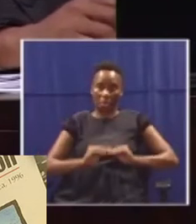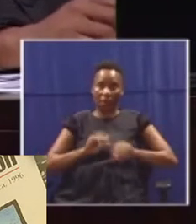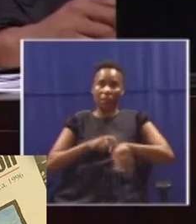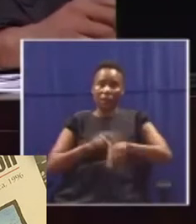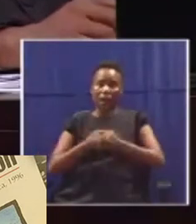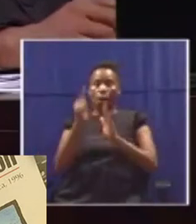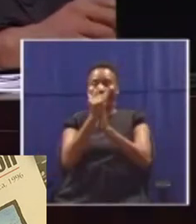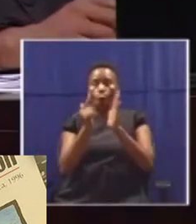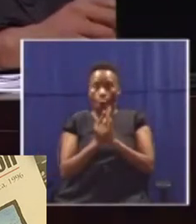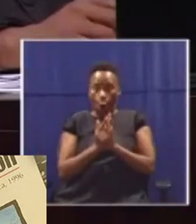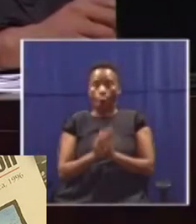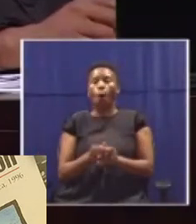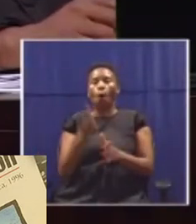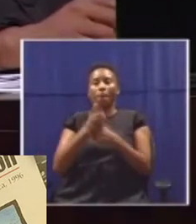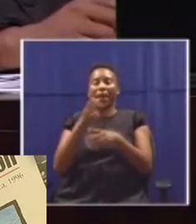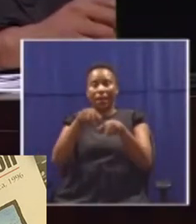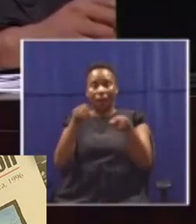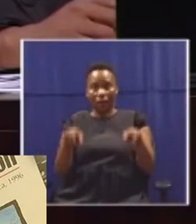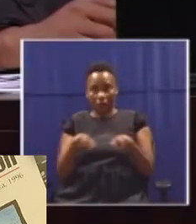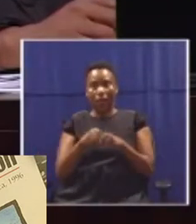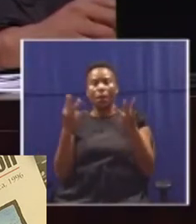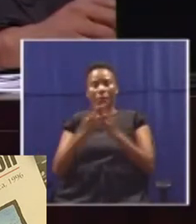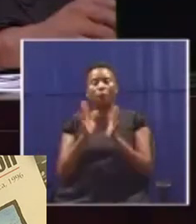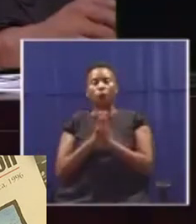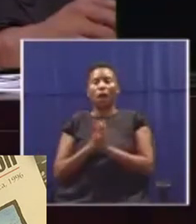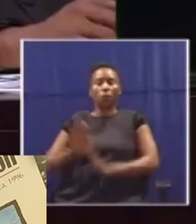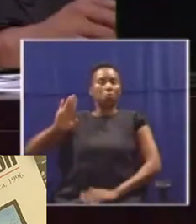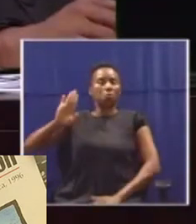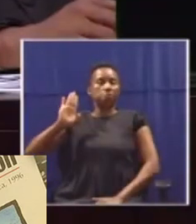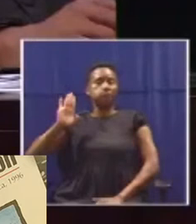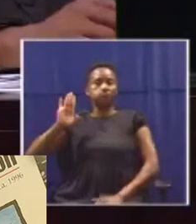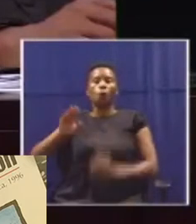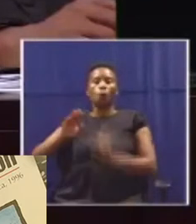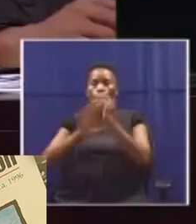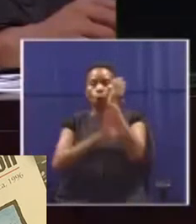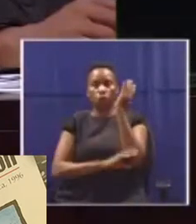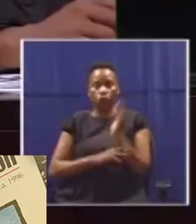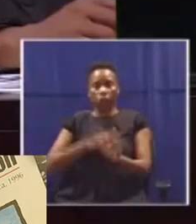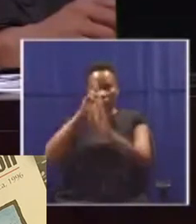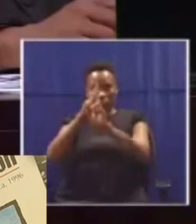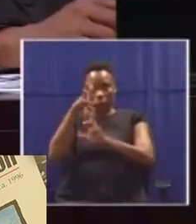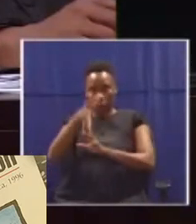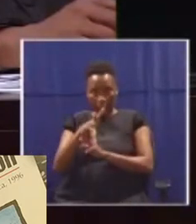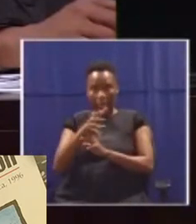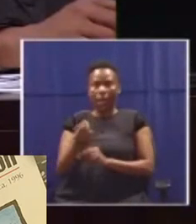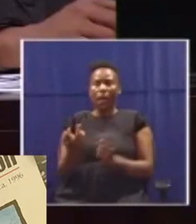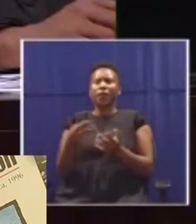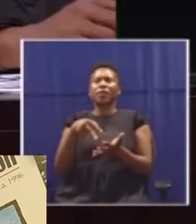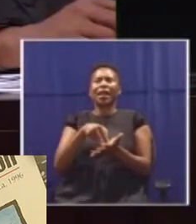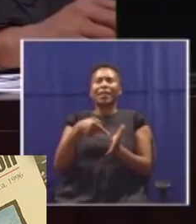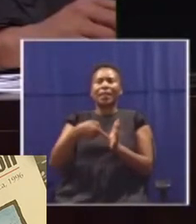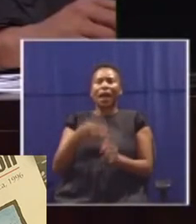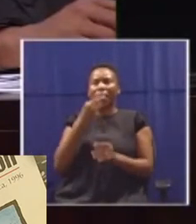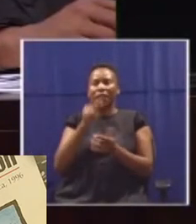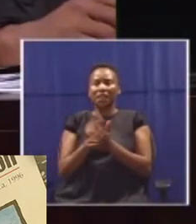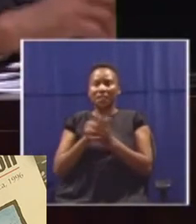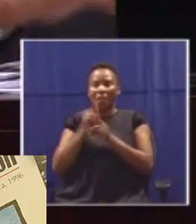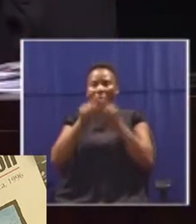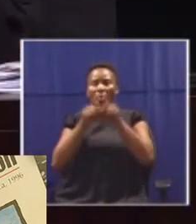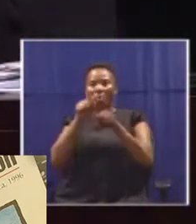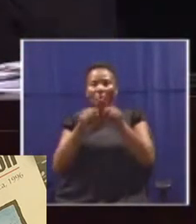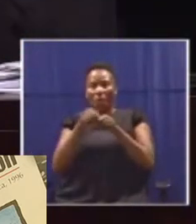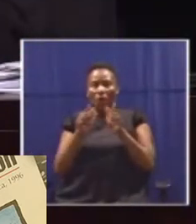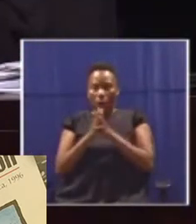people who have sworn to uphold the Constitution and themselves stand accused as perpetrators in the scourge